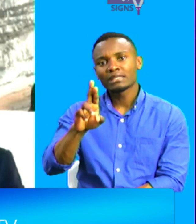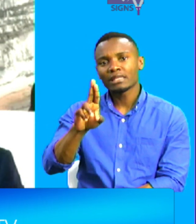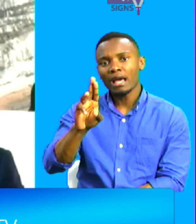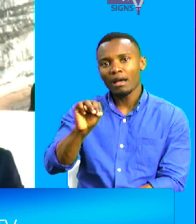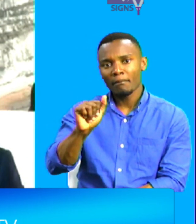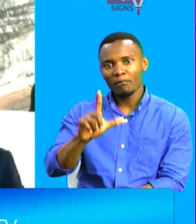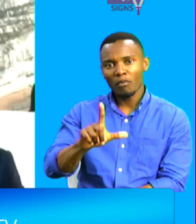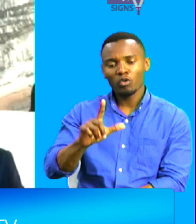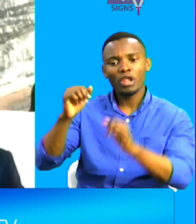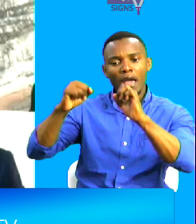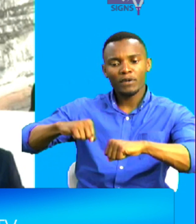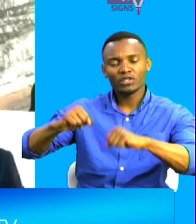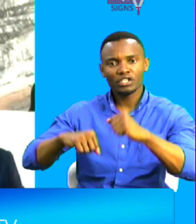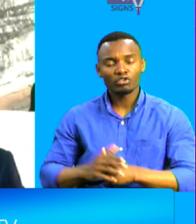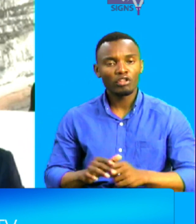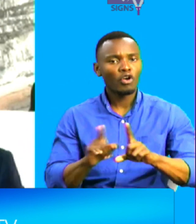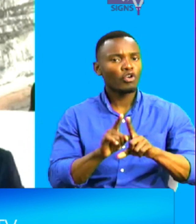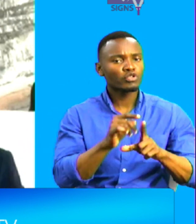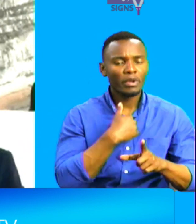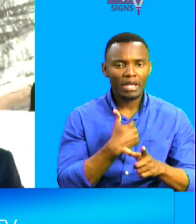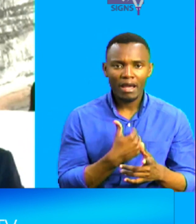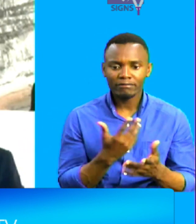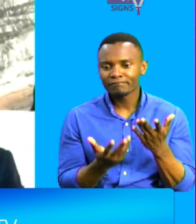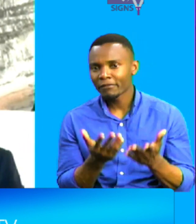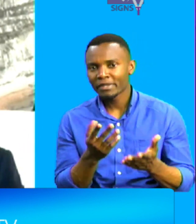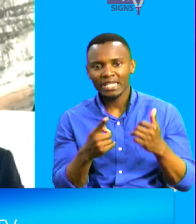have around 60 gigawatts of